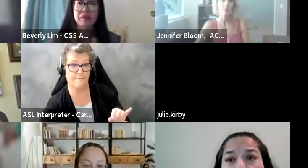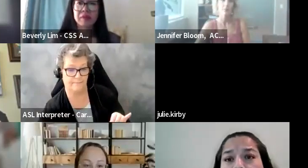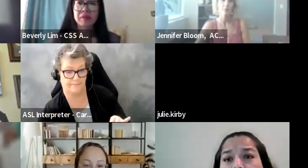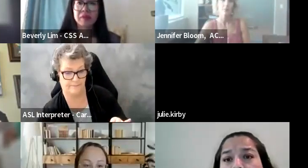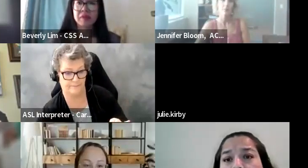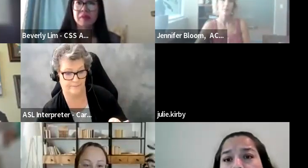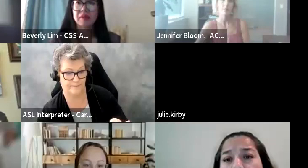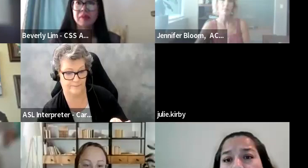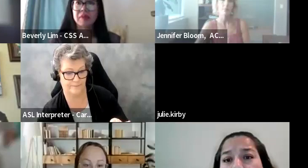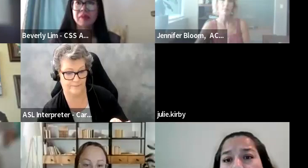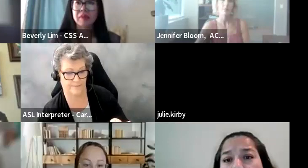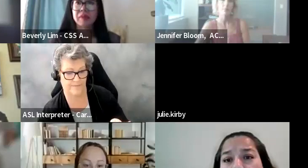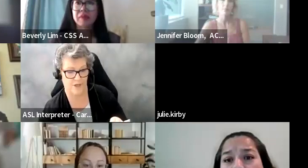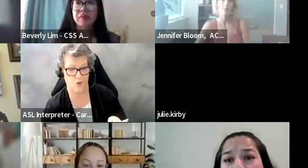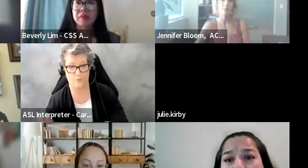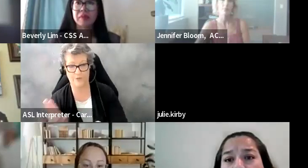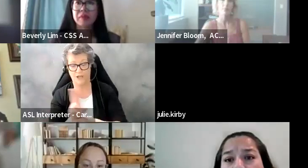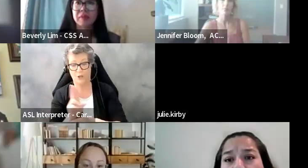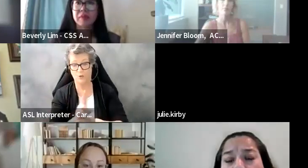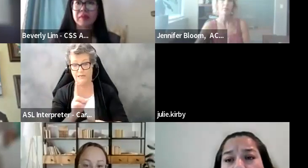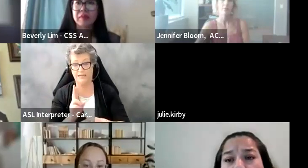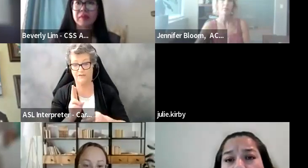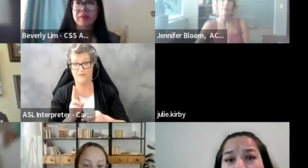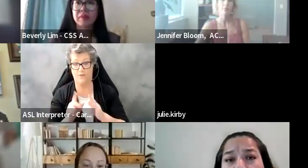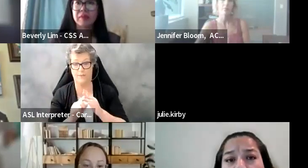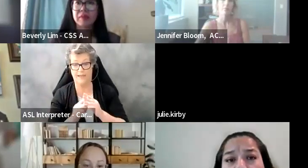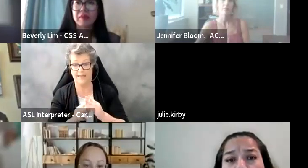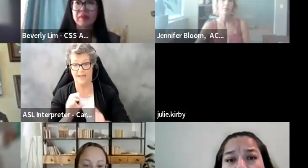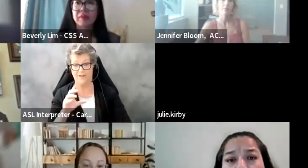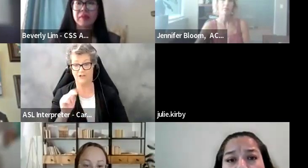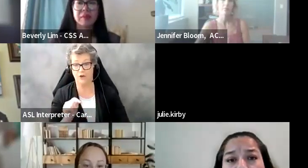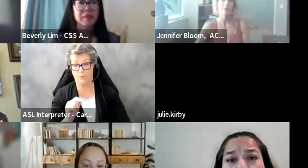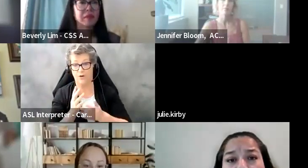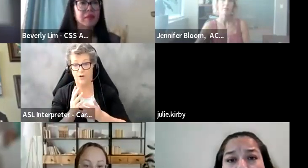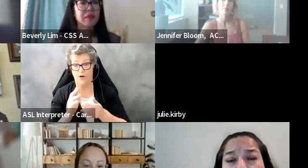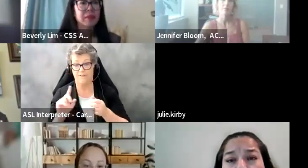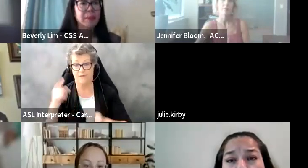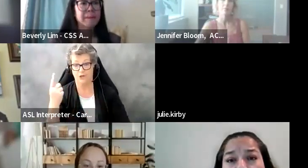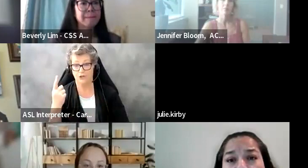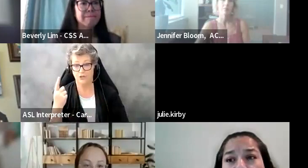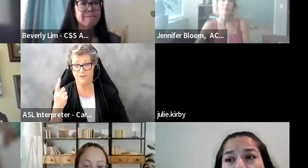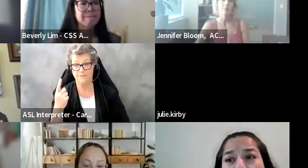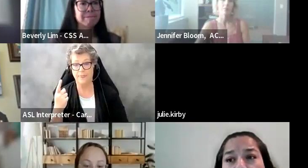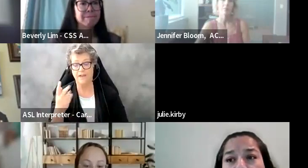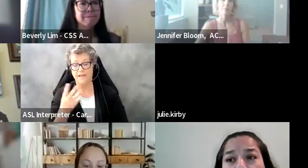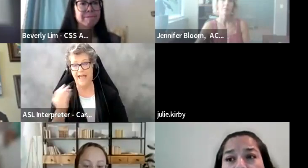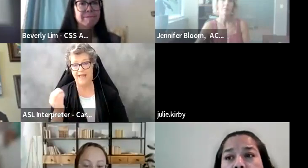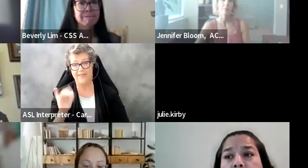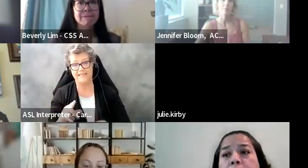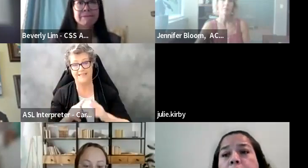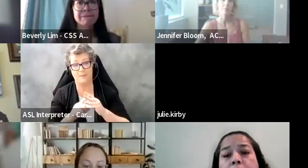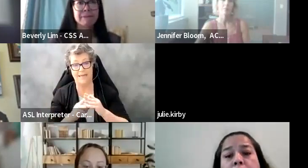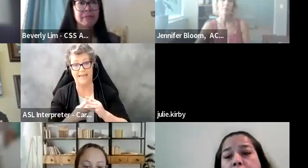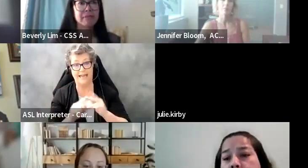will be utilized the beginning of October 1st. And that will be the beginning that